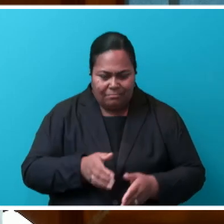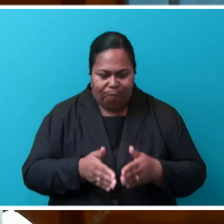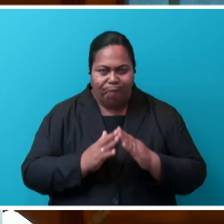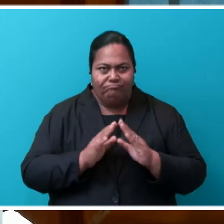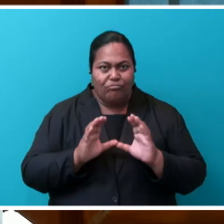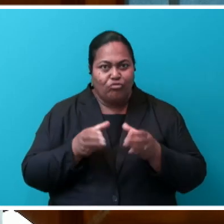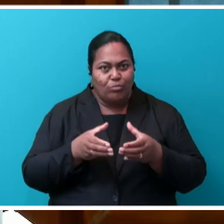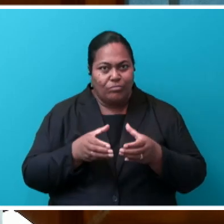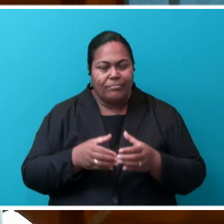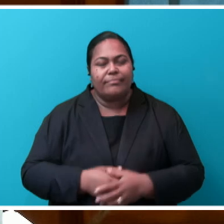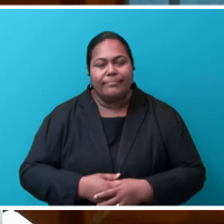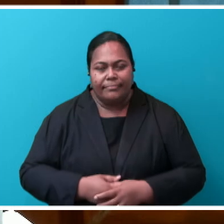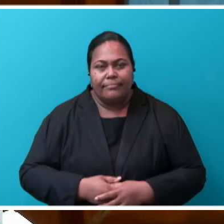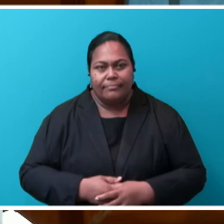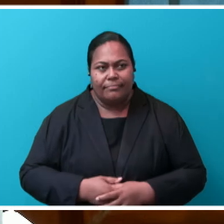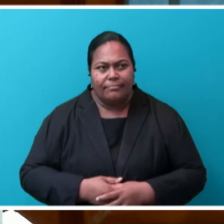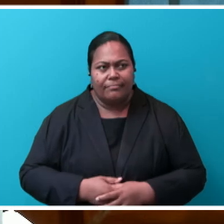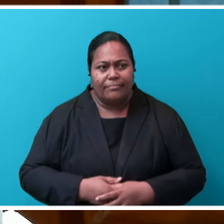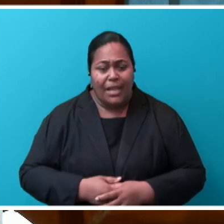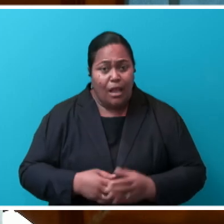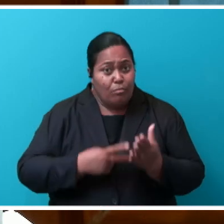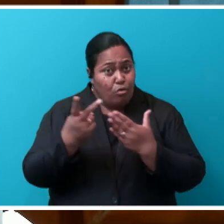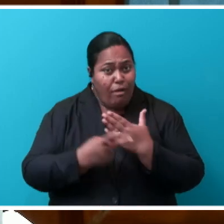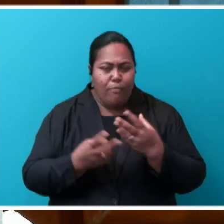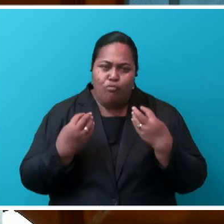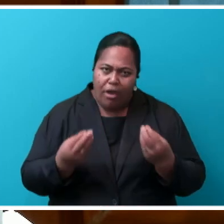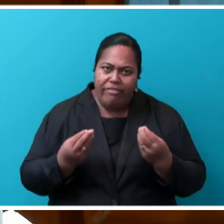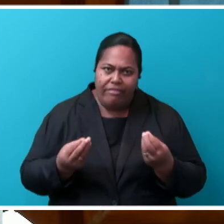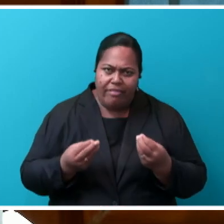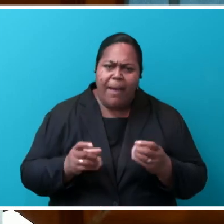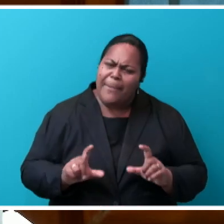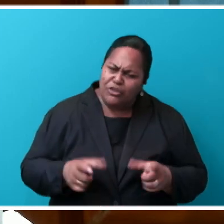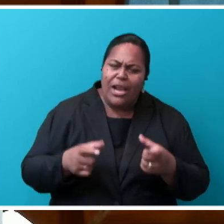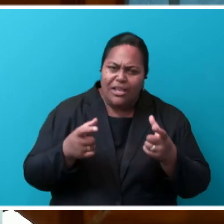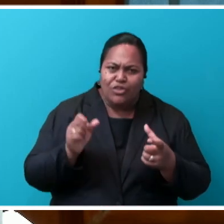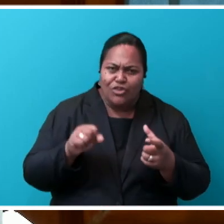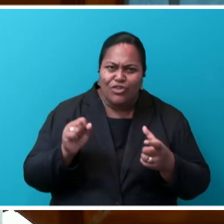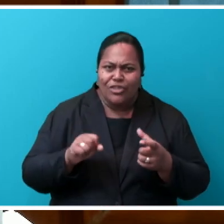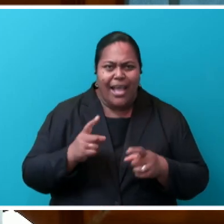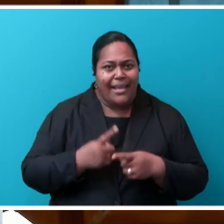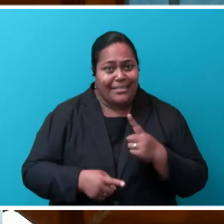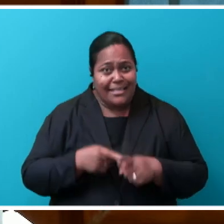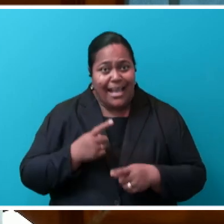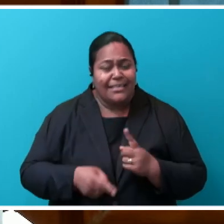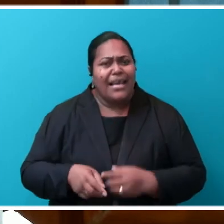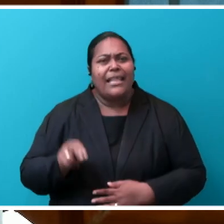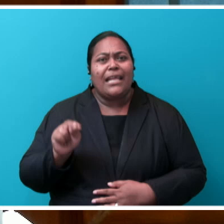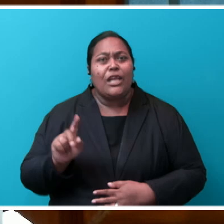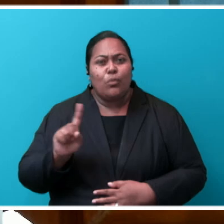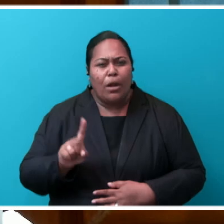The implementation program has proven to be fruitful and a challenging exercise that requires